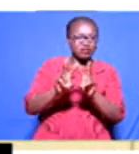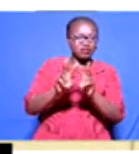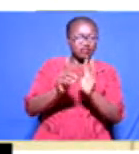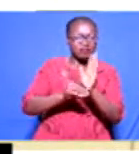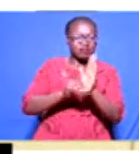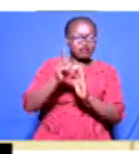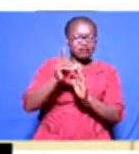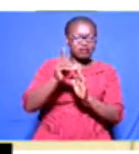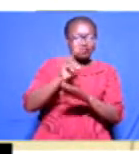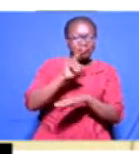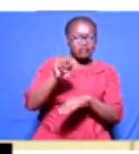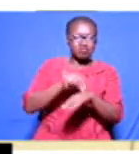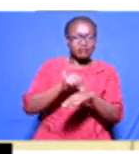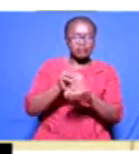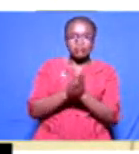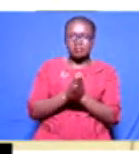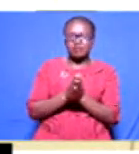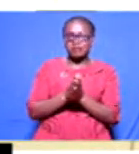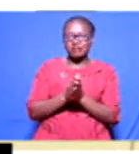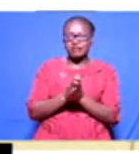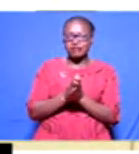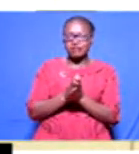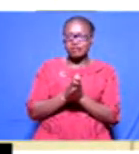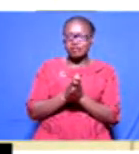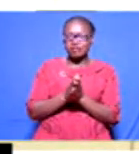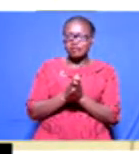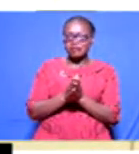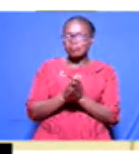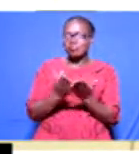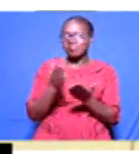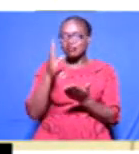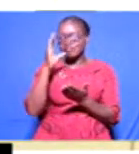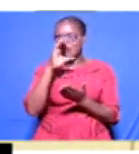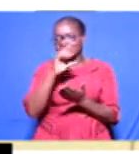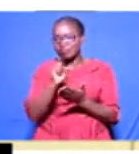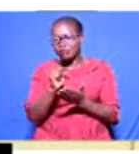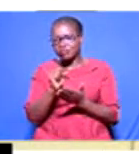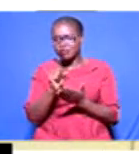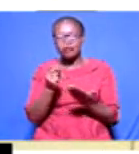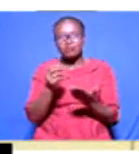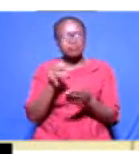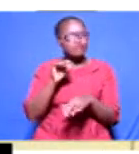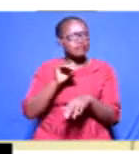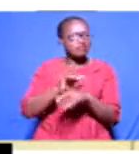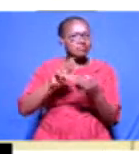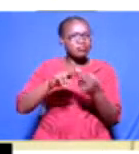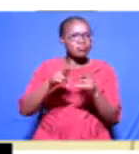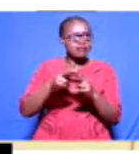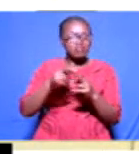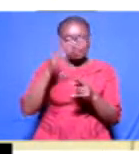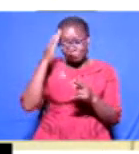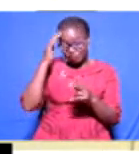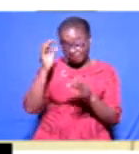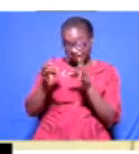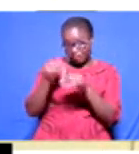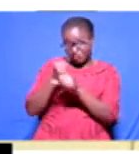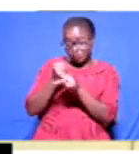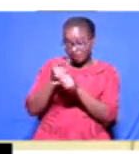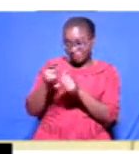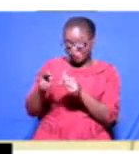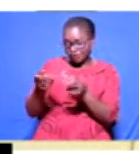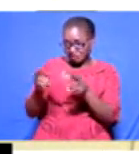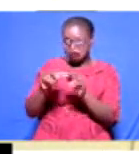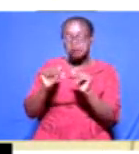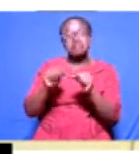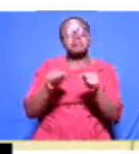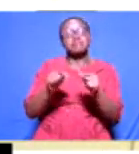The high sense of what we call cause-effect relationship. He knew when I do this, this will happen. And that's why